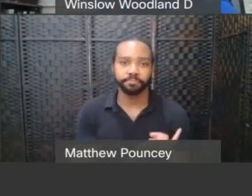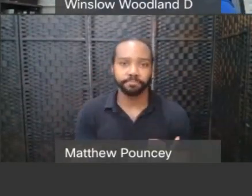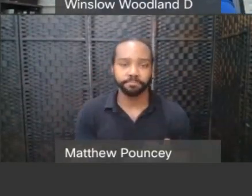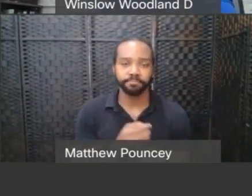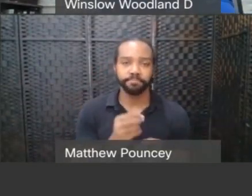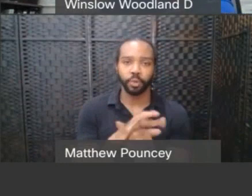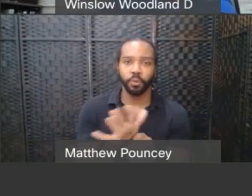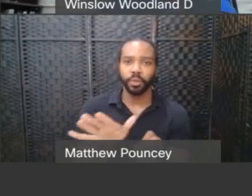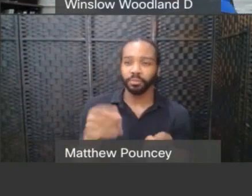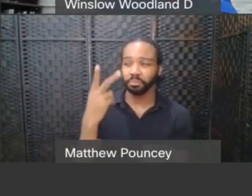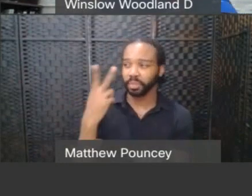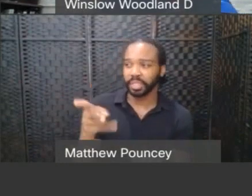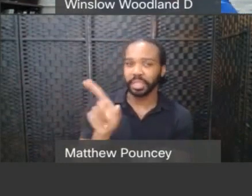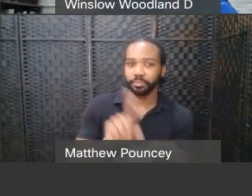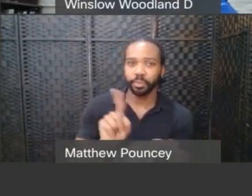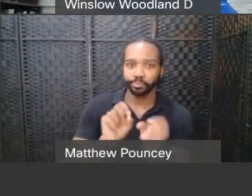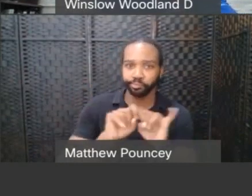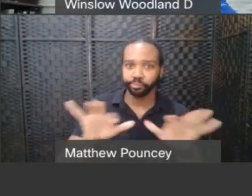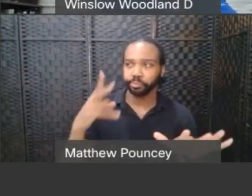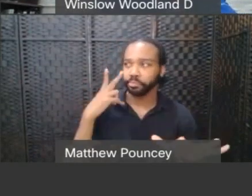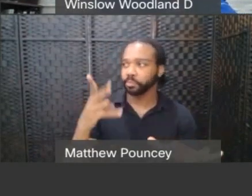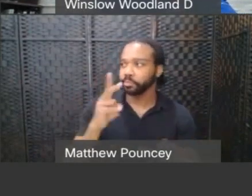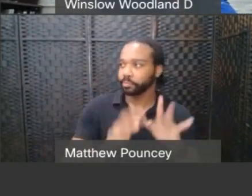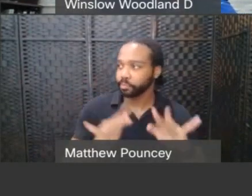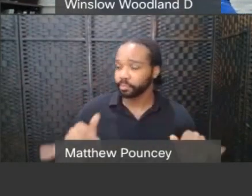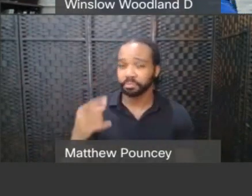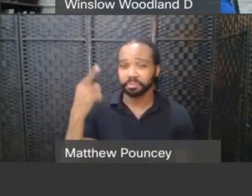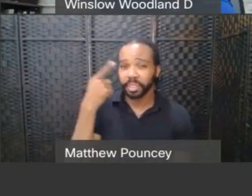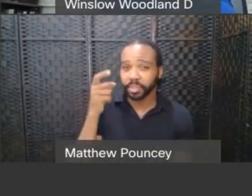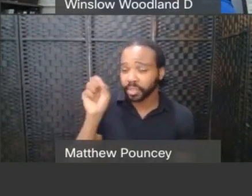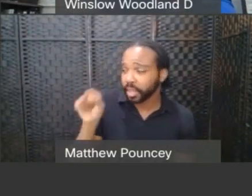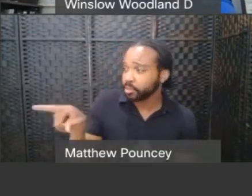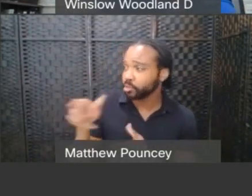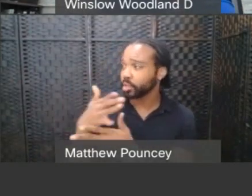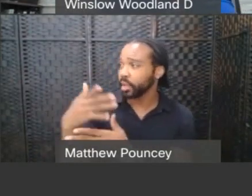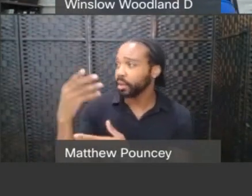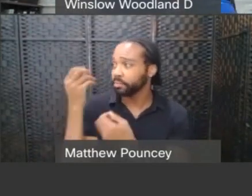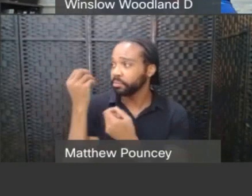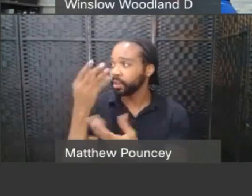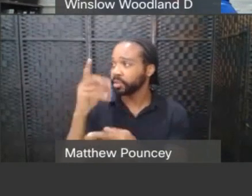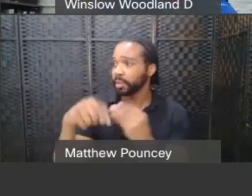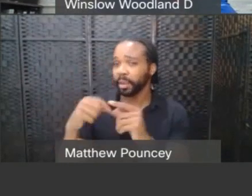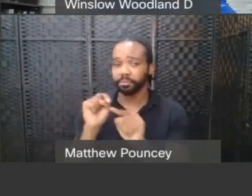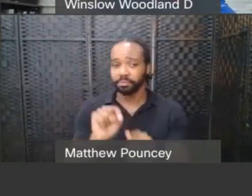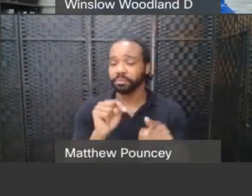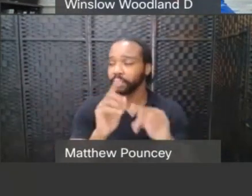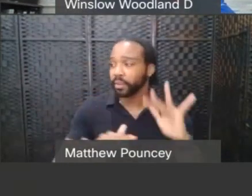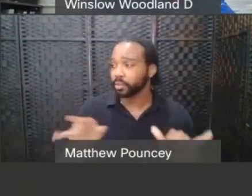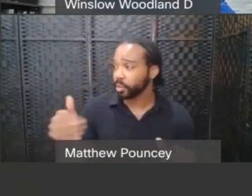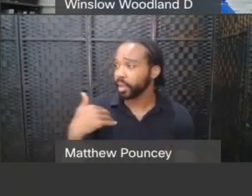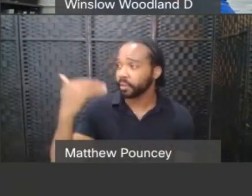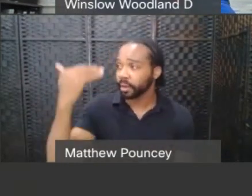in the media. And we were wondering if you could share about the variants, your knowledge about the